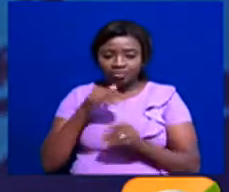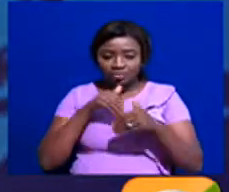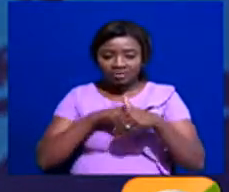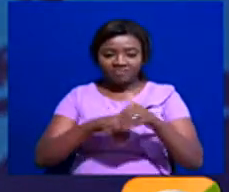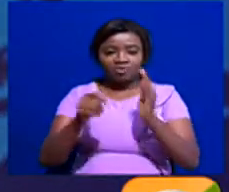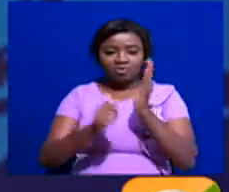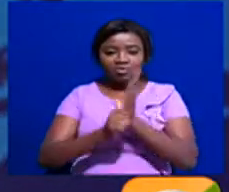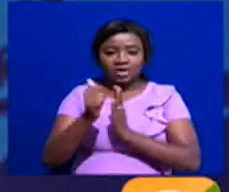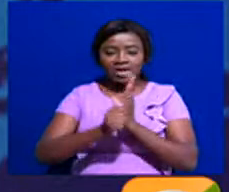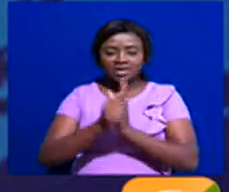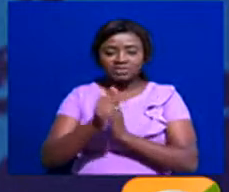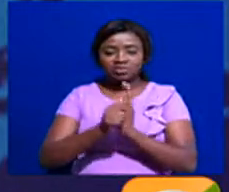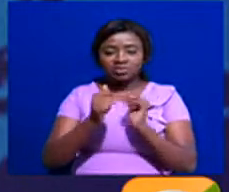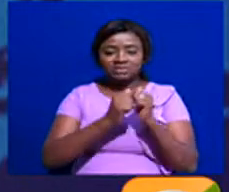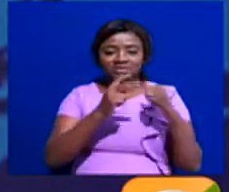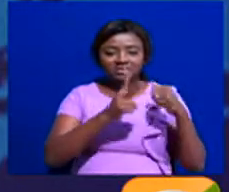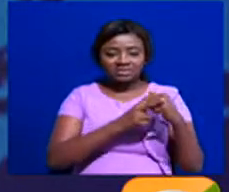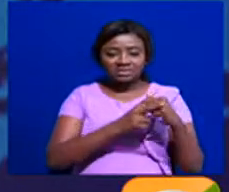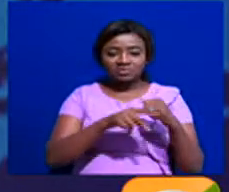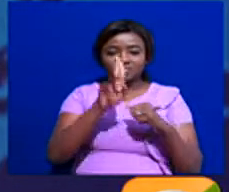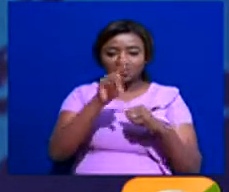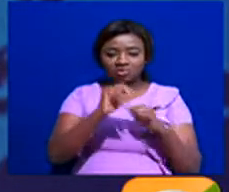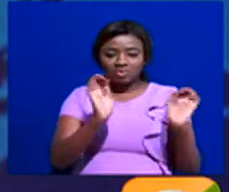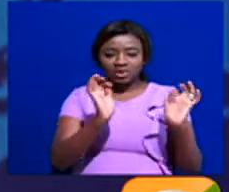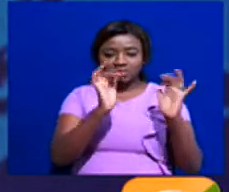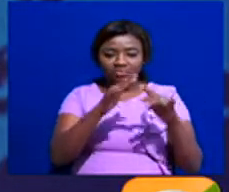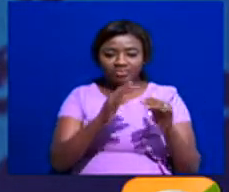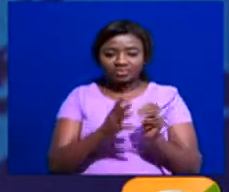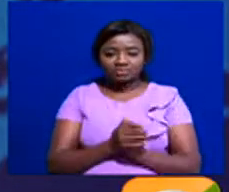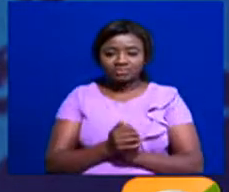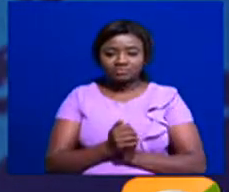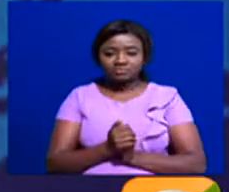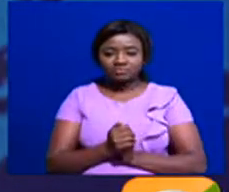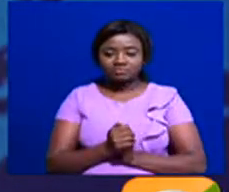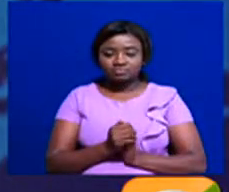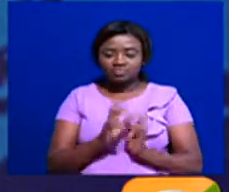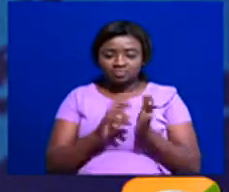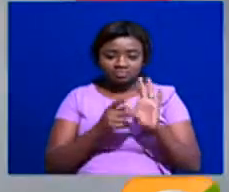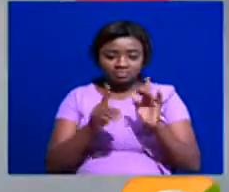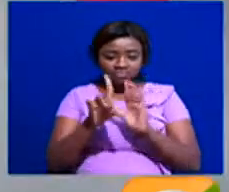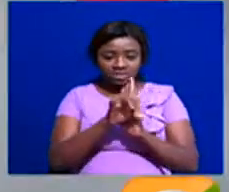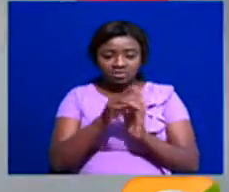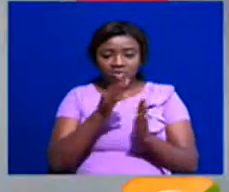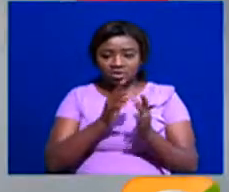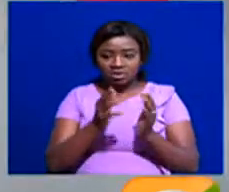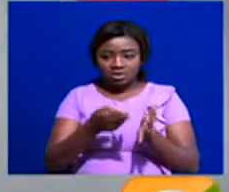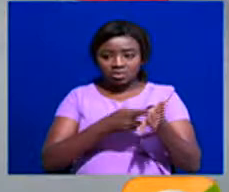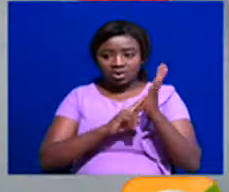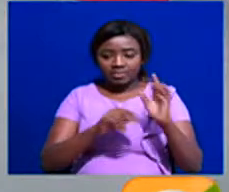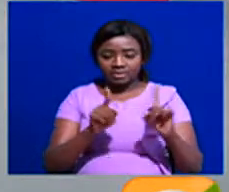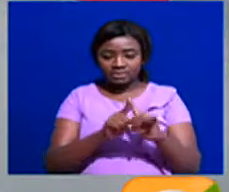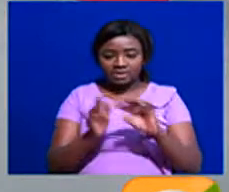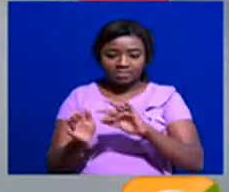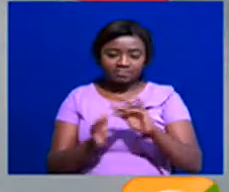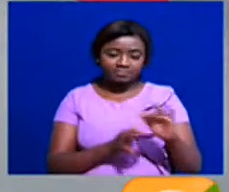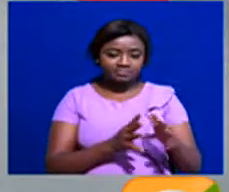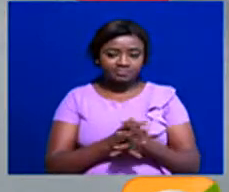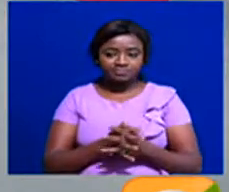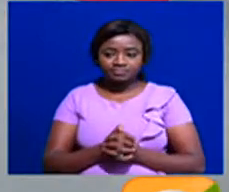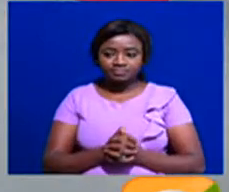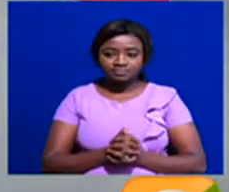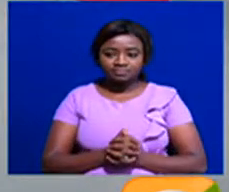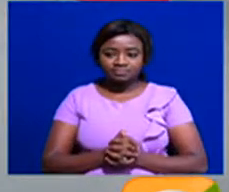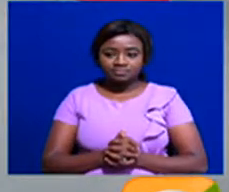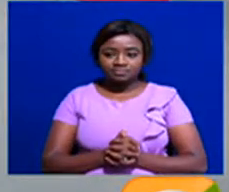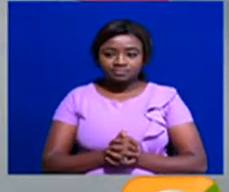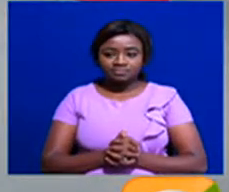of the convention, the Framework Convention on Tobacco Control. So the legal requirements as well. Yes, a legal requirement. All right. Frederick, Dr. Adriana